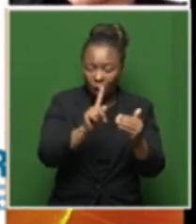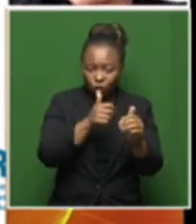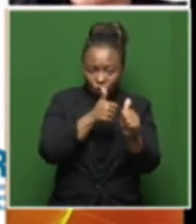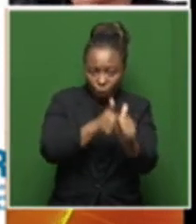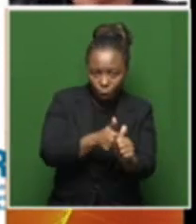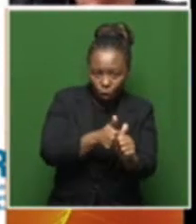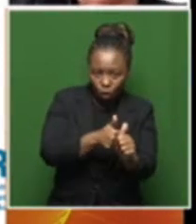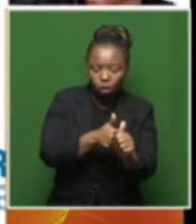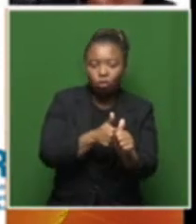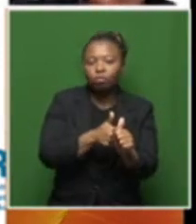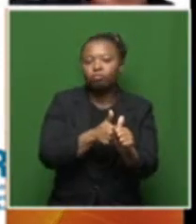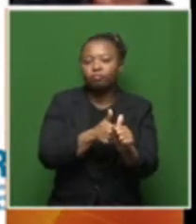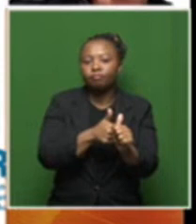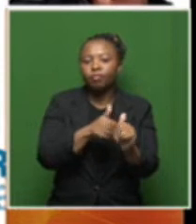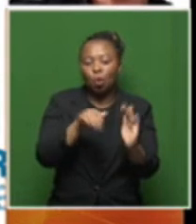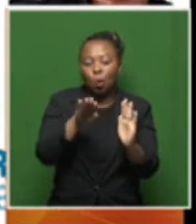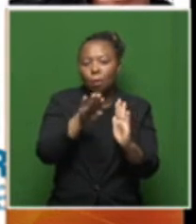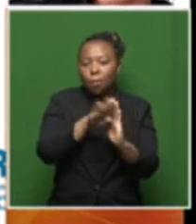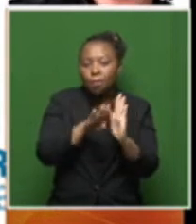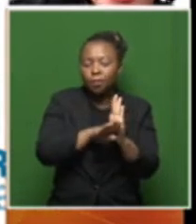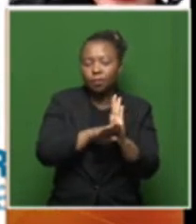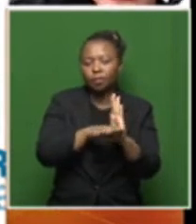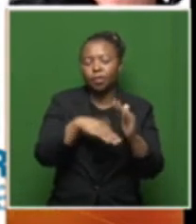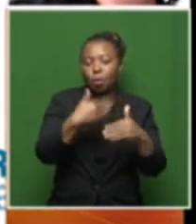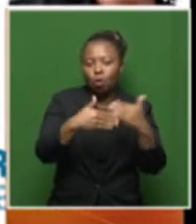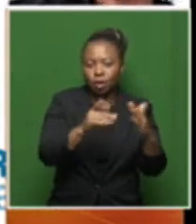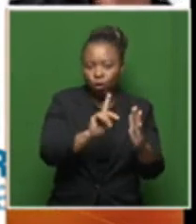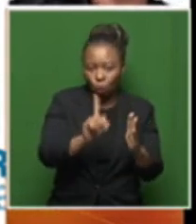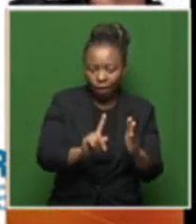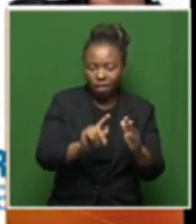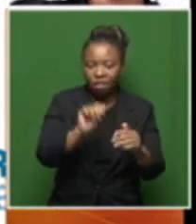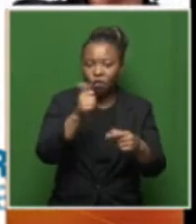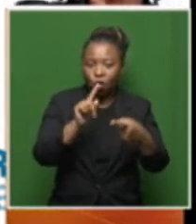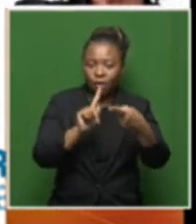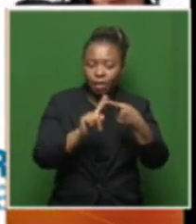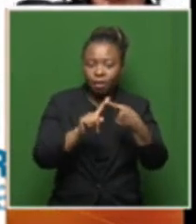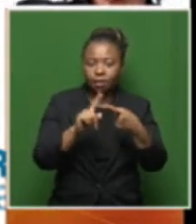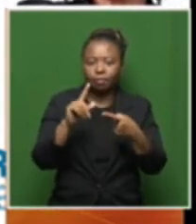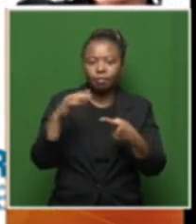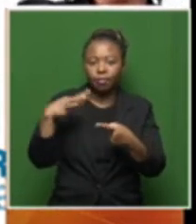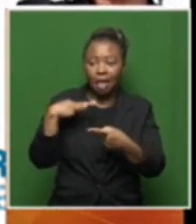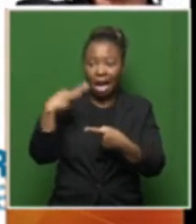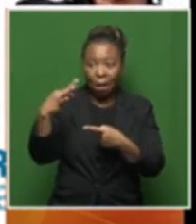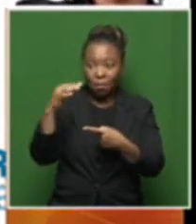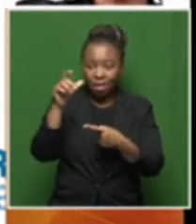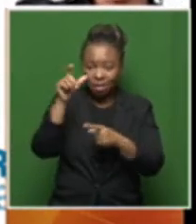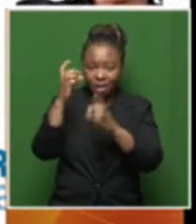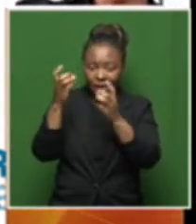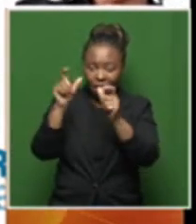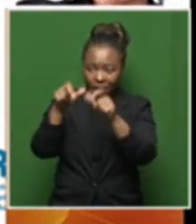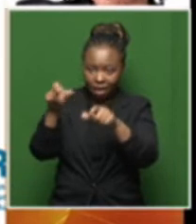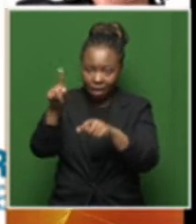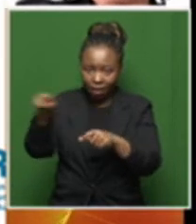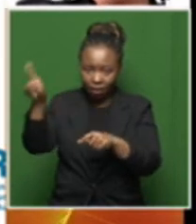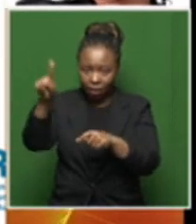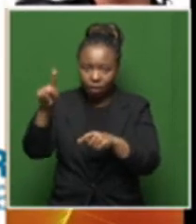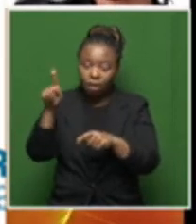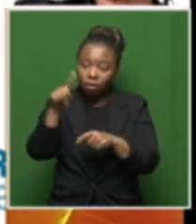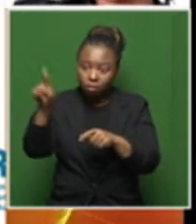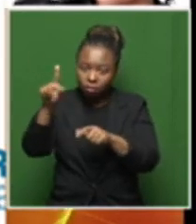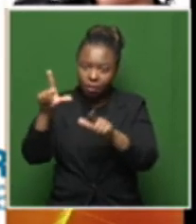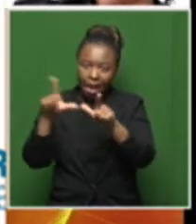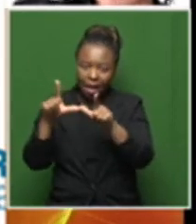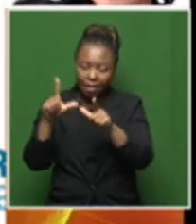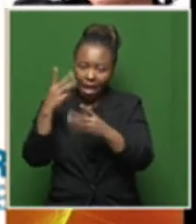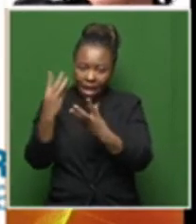I've just indicated. So first, we look at the applicant. All the applicants have to be licensed with SAPRA for them